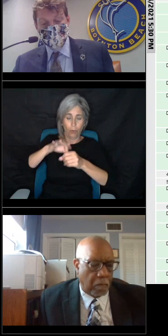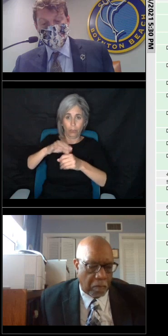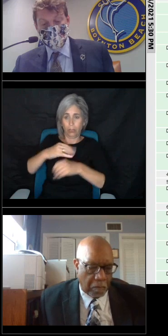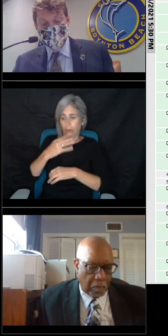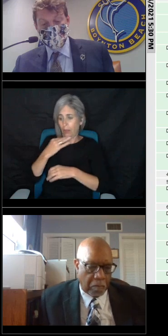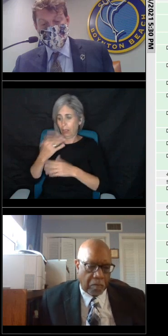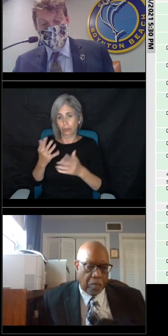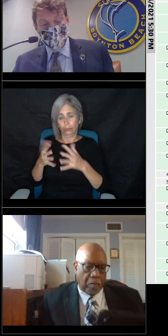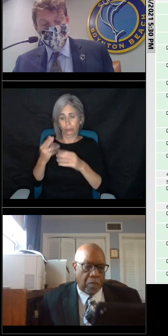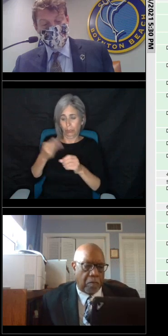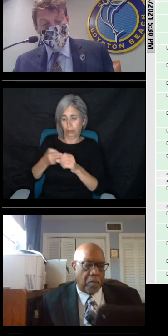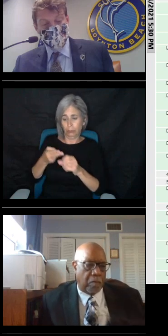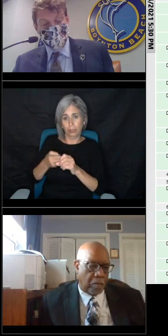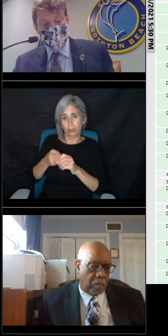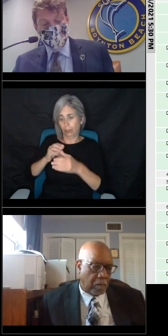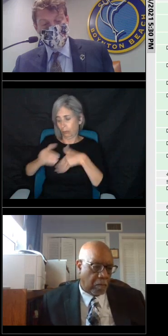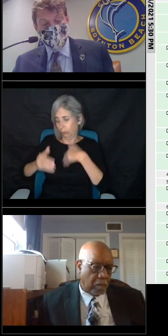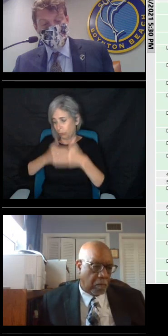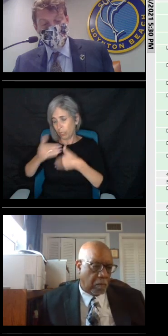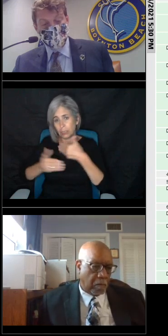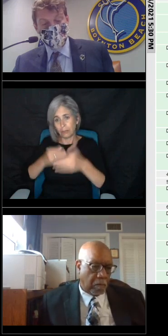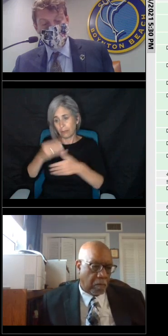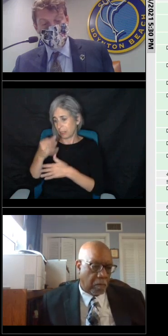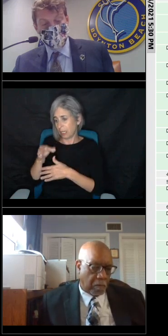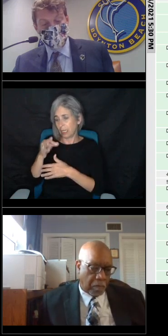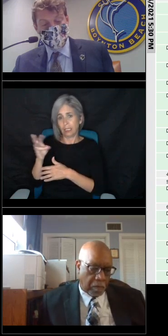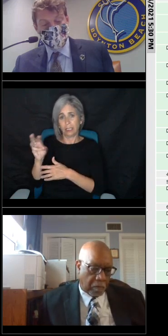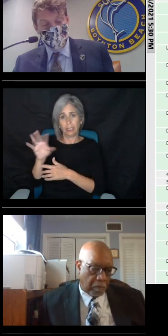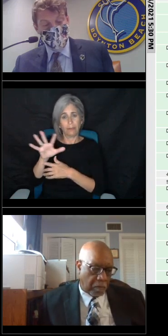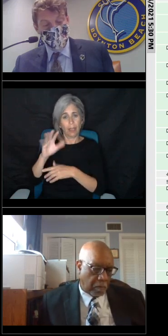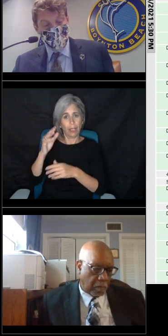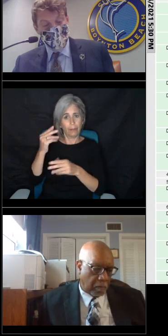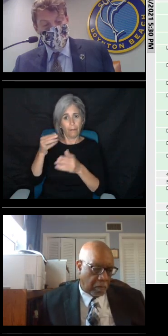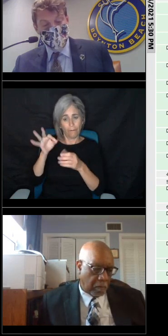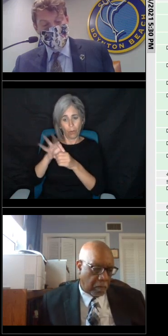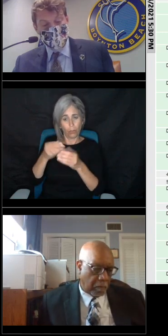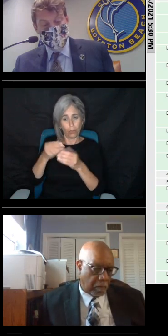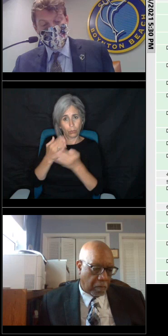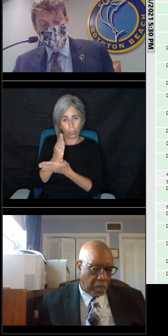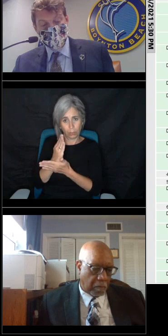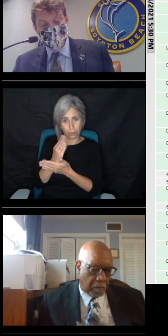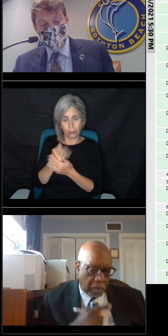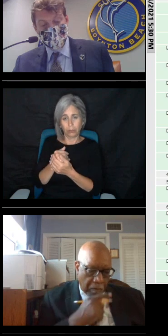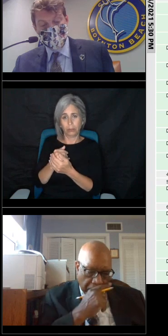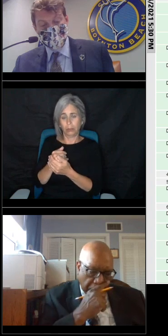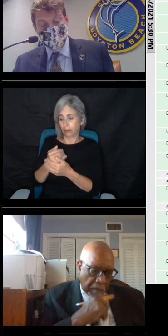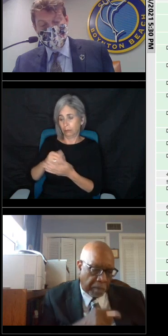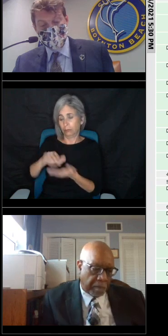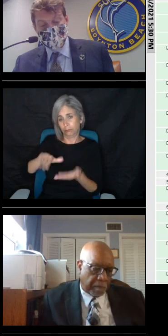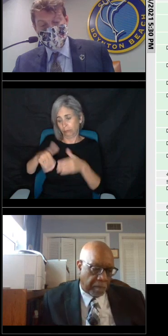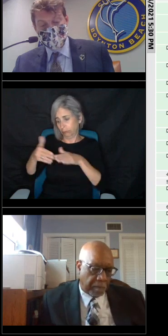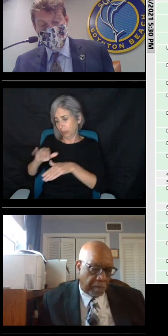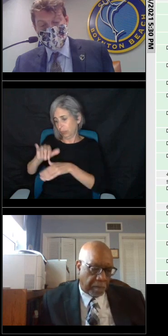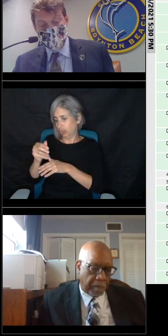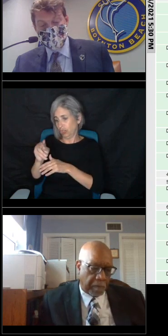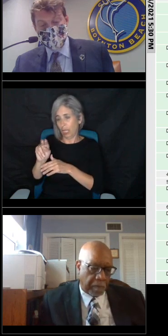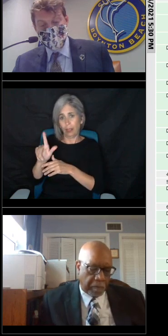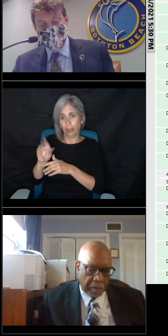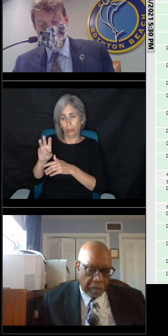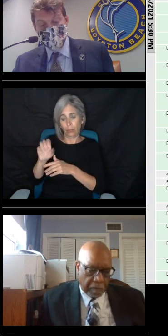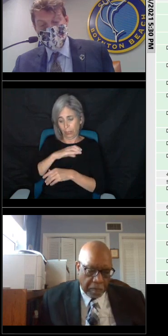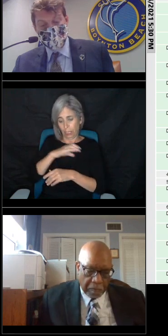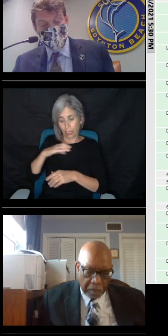America's electoral process and the enactment of the 1965 Voting Rights Act. And whereas the late Congressman John Lewis left us with the